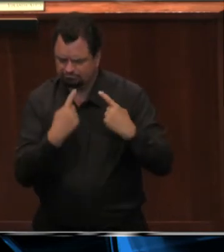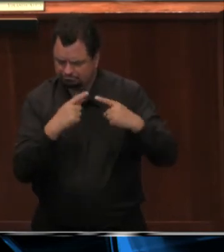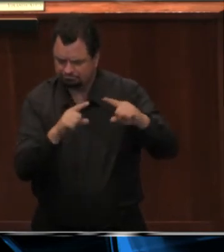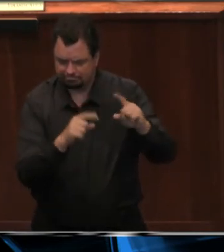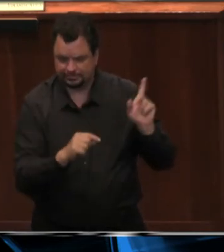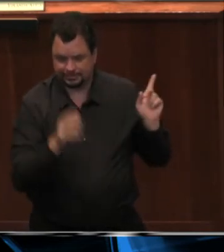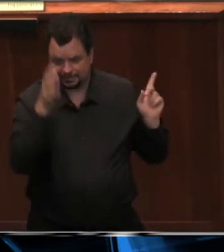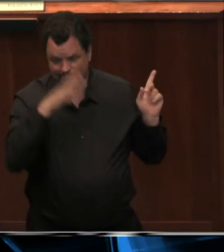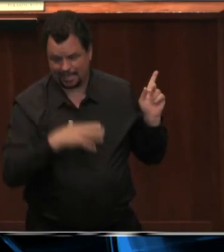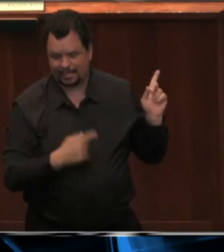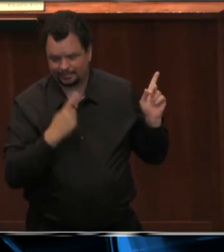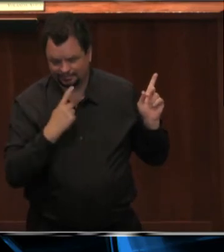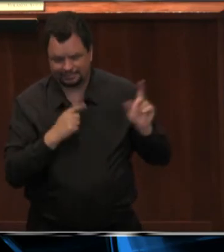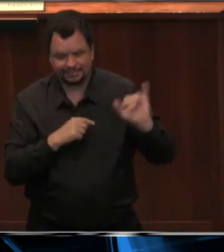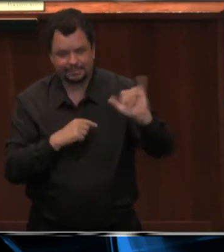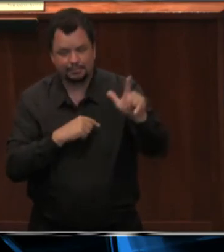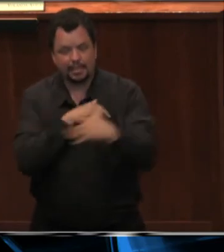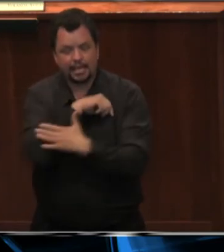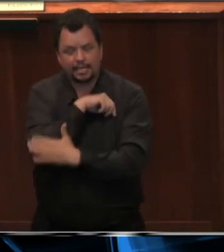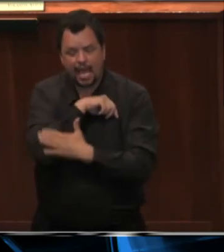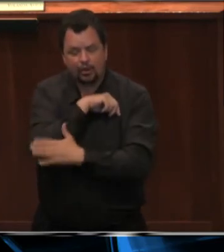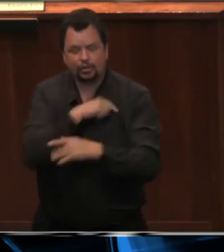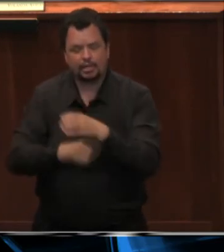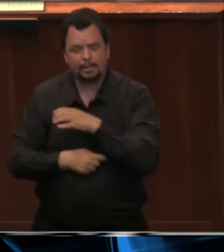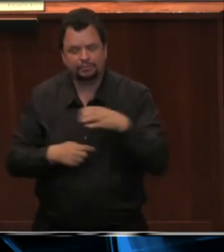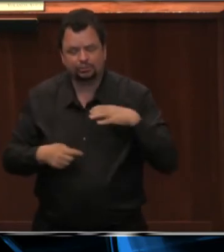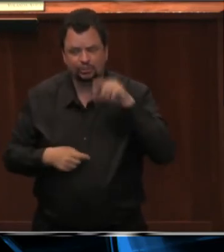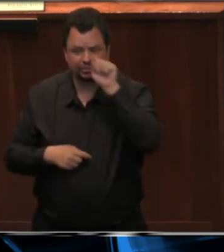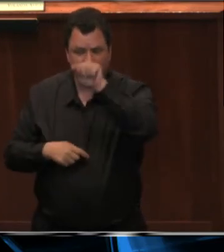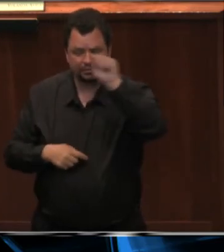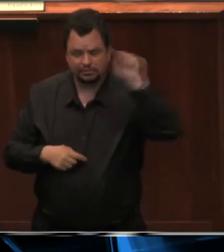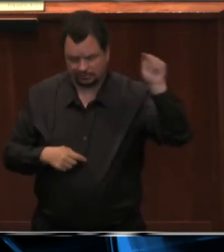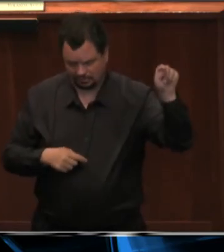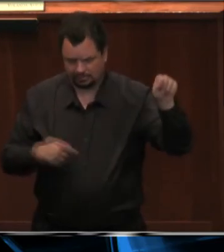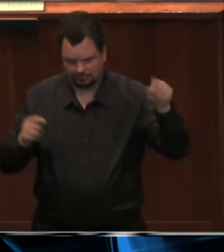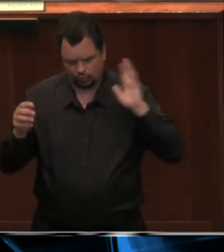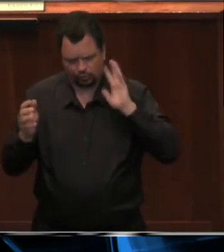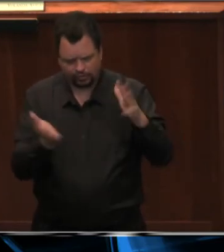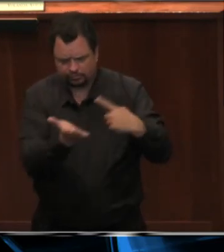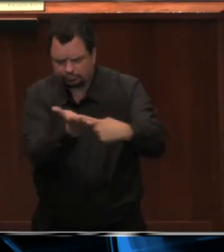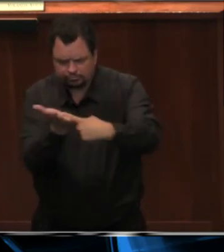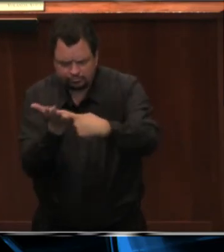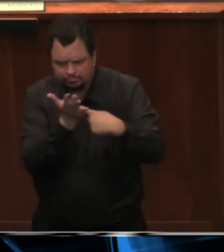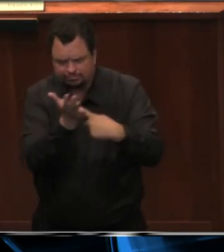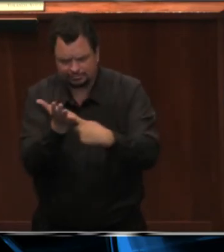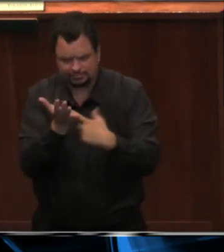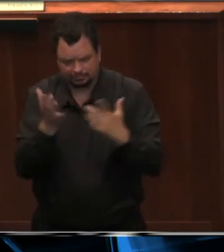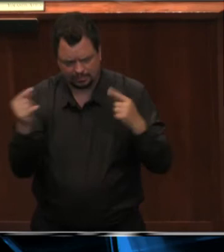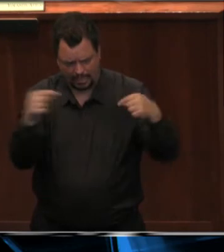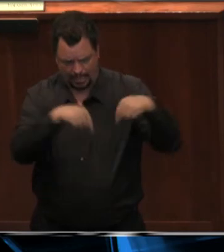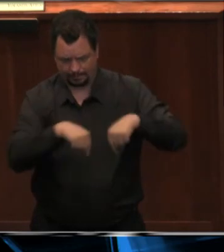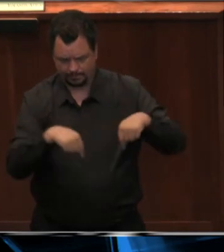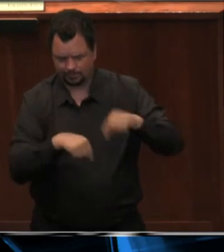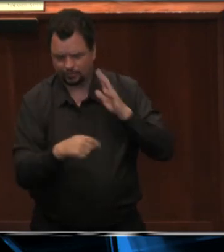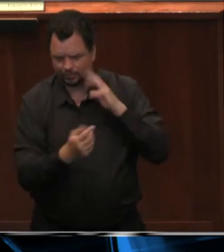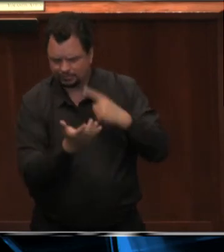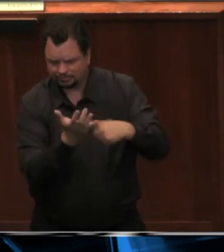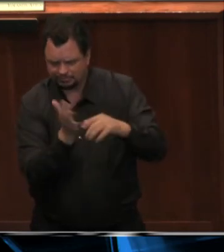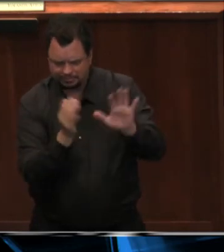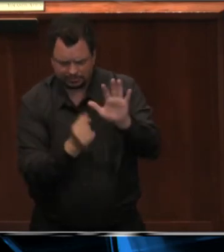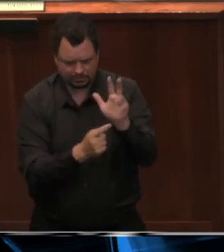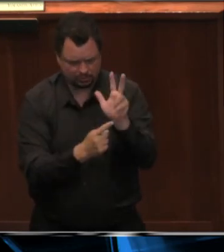We'll go 3 minutes, and there's a timer, I think, somewhere above us.